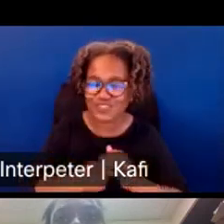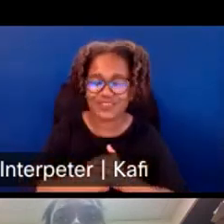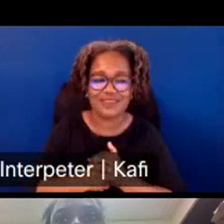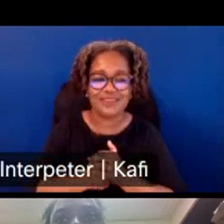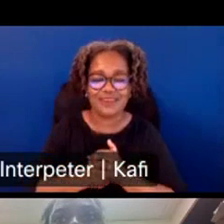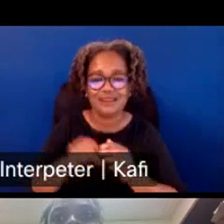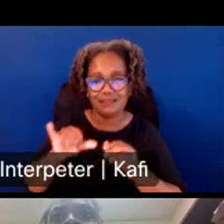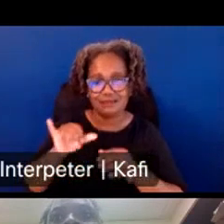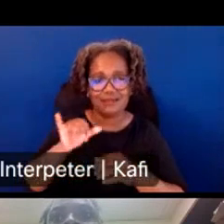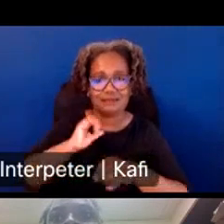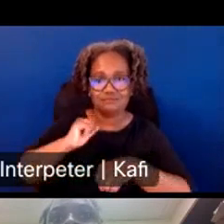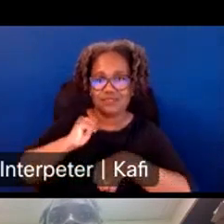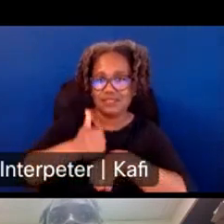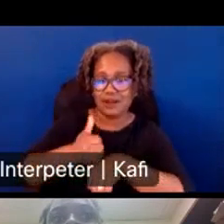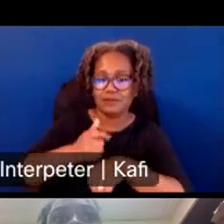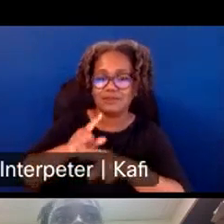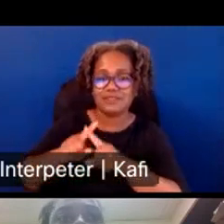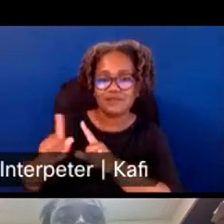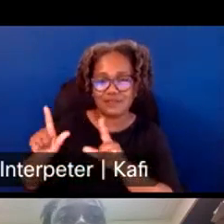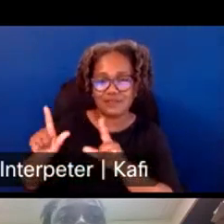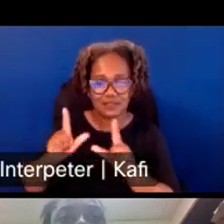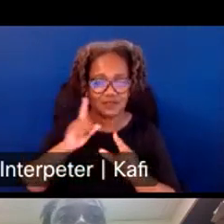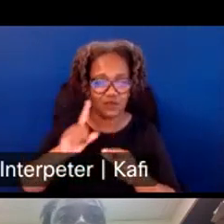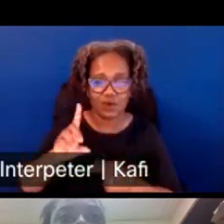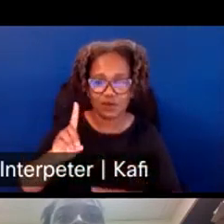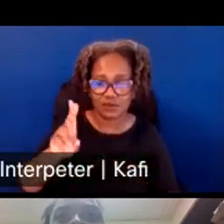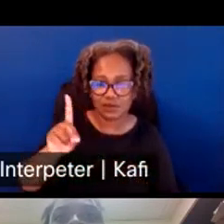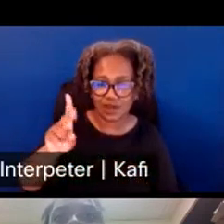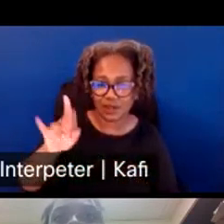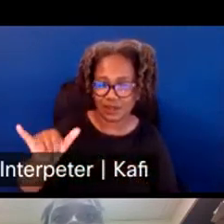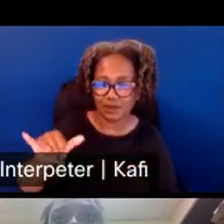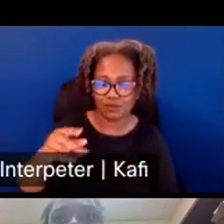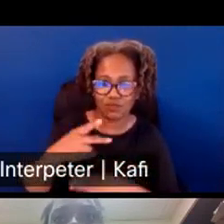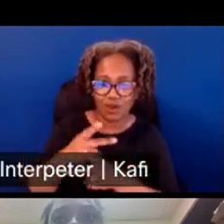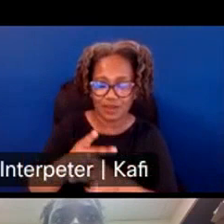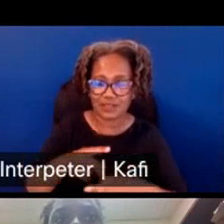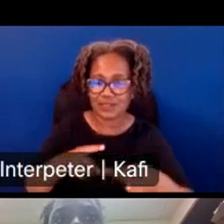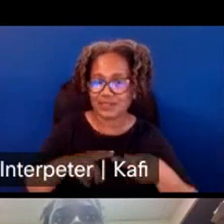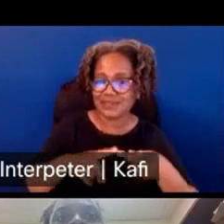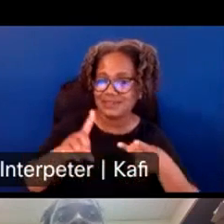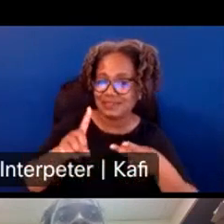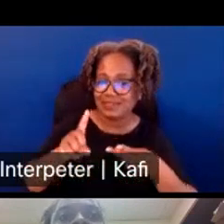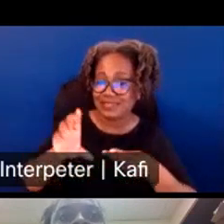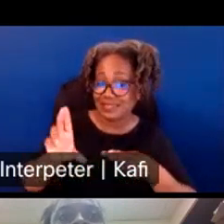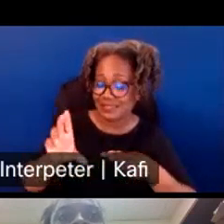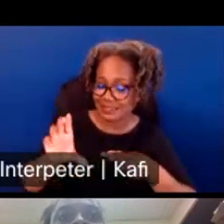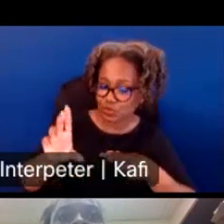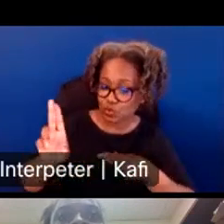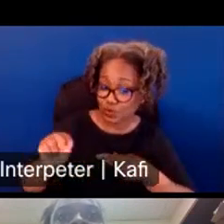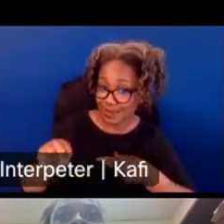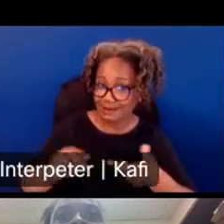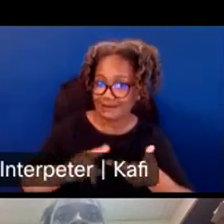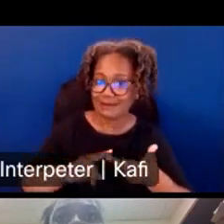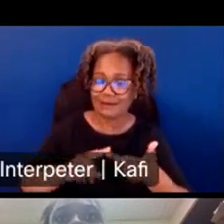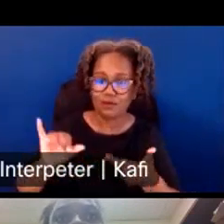Dr. Dudley, DCUN, Dudley Cafeteria, and the Yates Convention Center. Dr. Dudley has